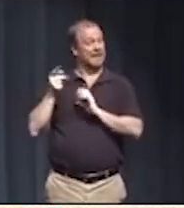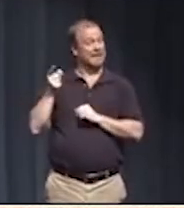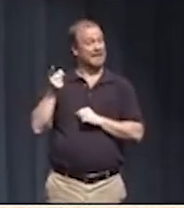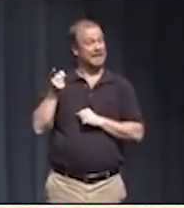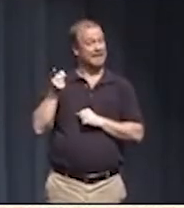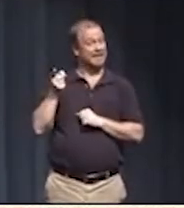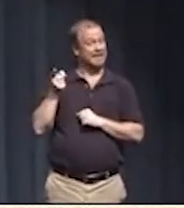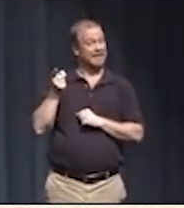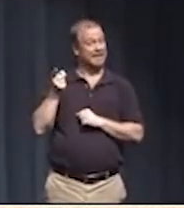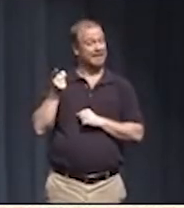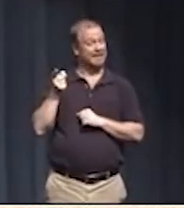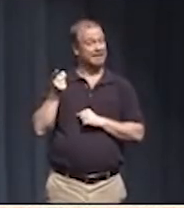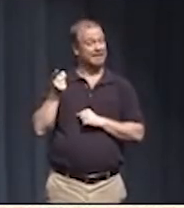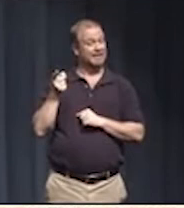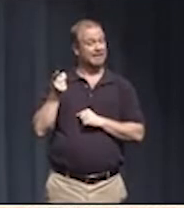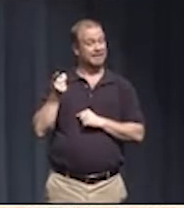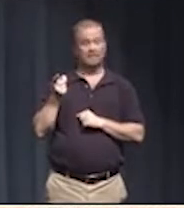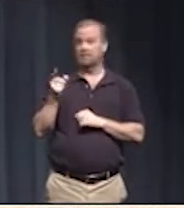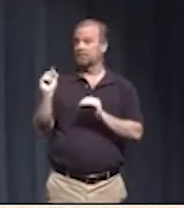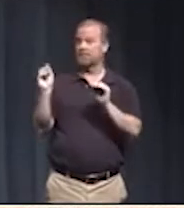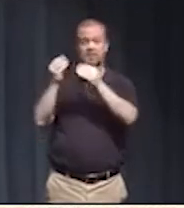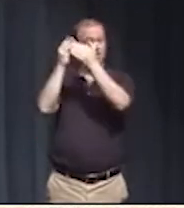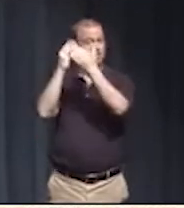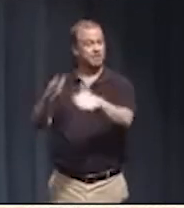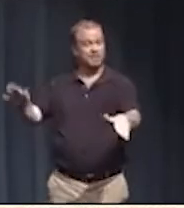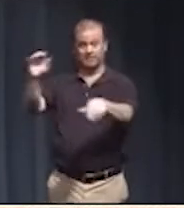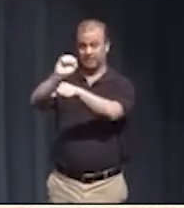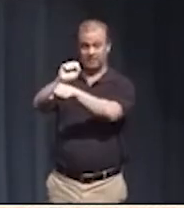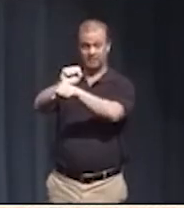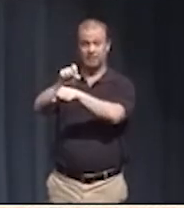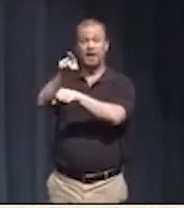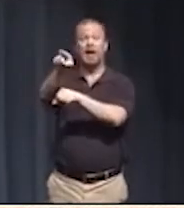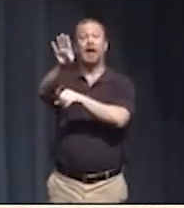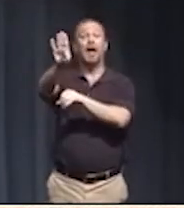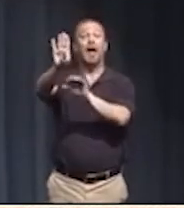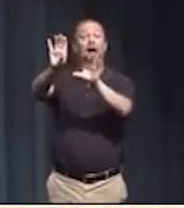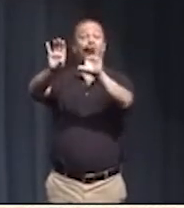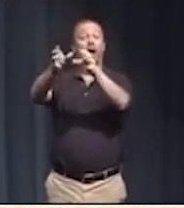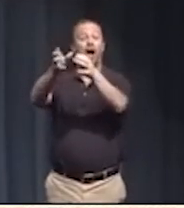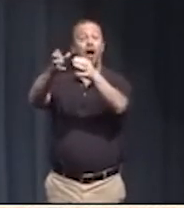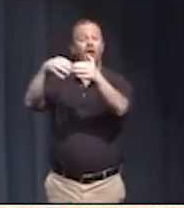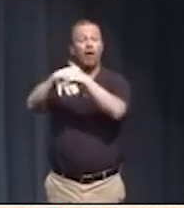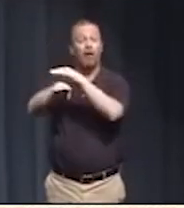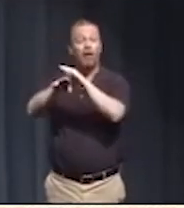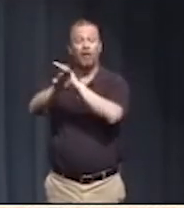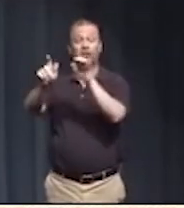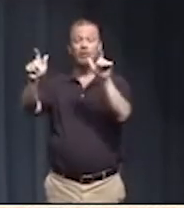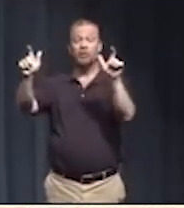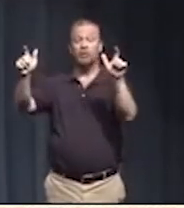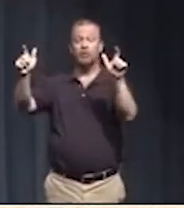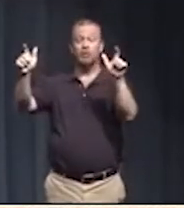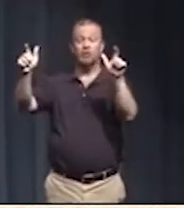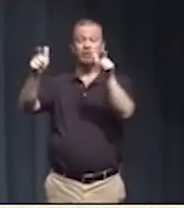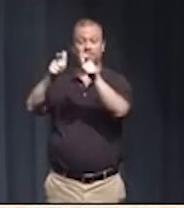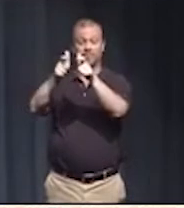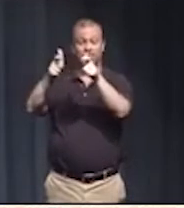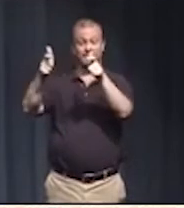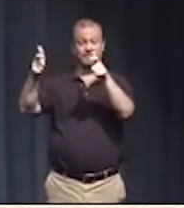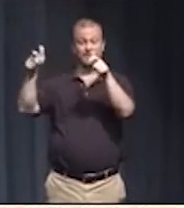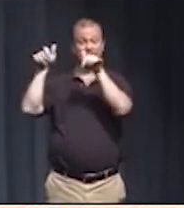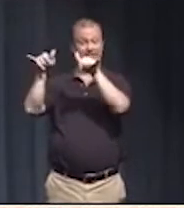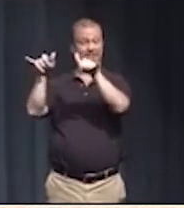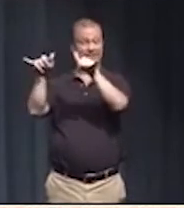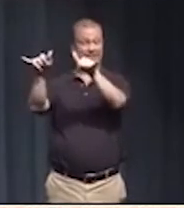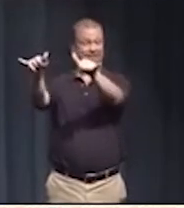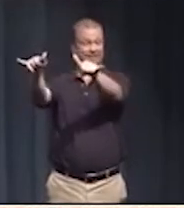that the lack of division of labor reduced the species' ability to live at a higher, more advantageous,